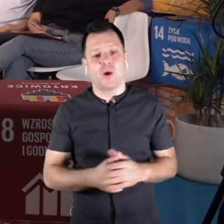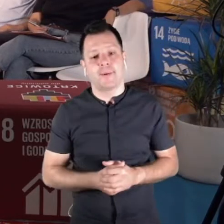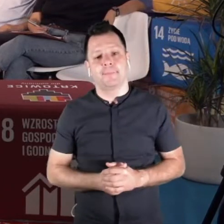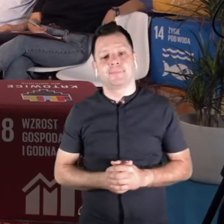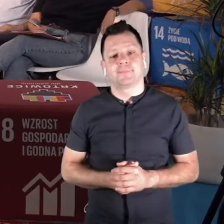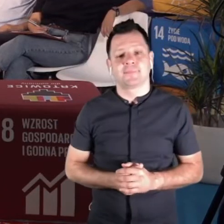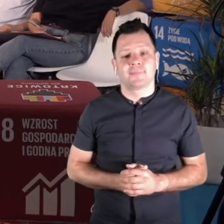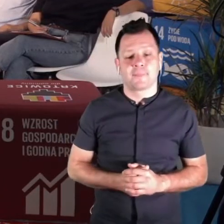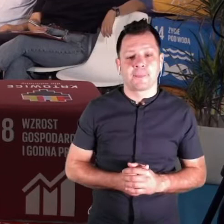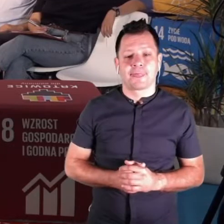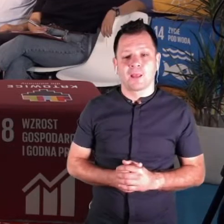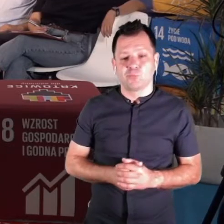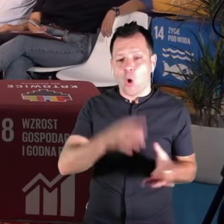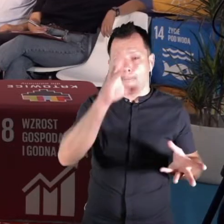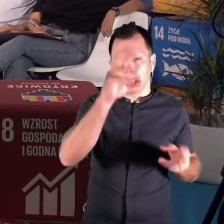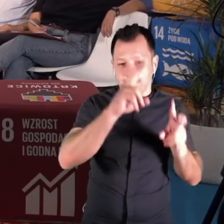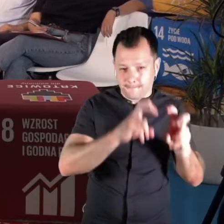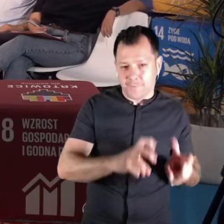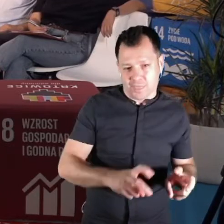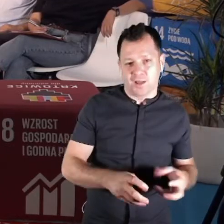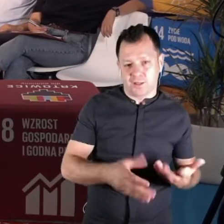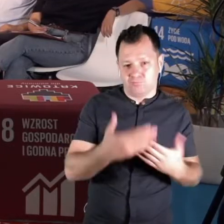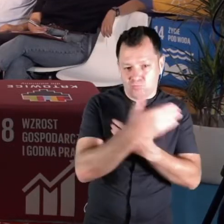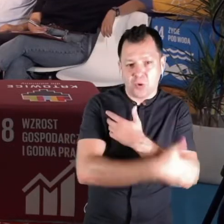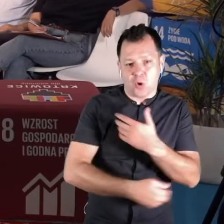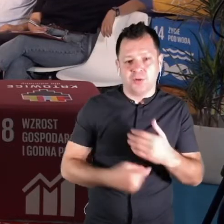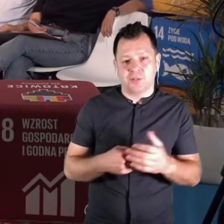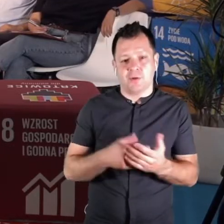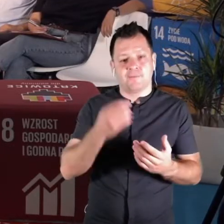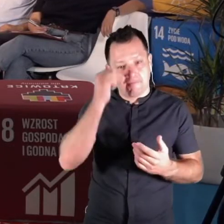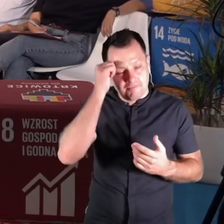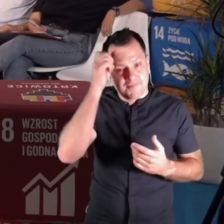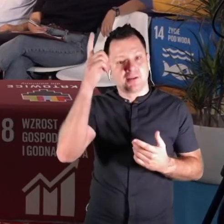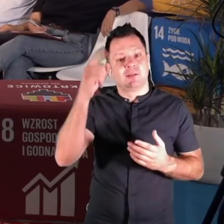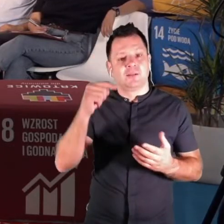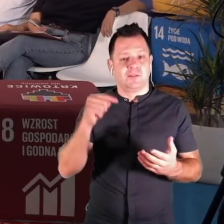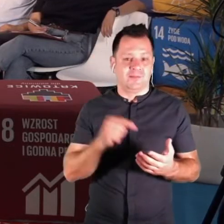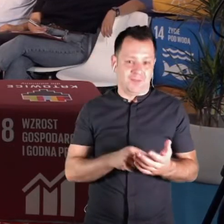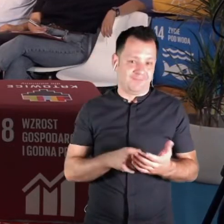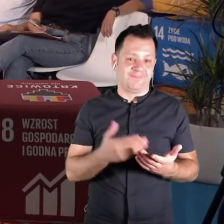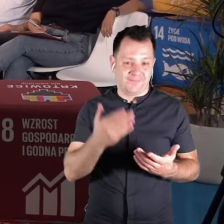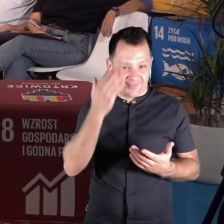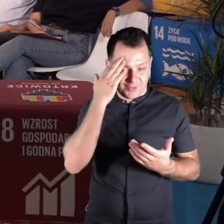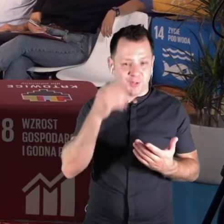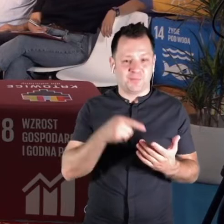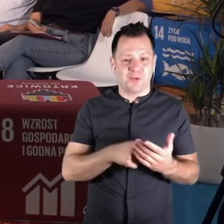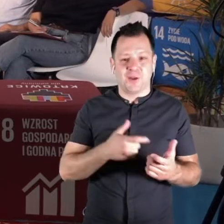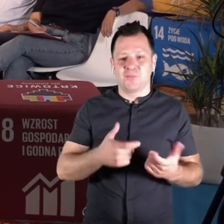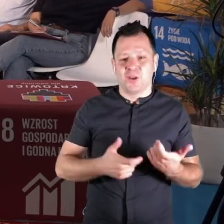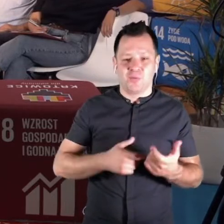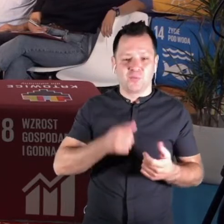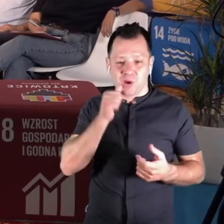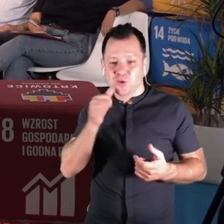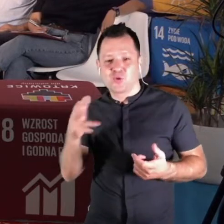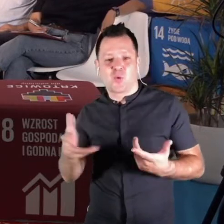lot of knowledge that we can use later on in our everyday work. We have like this new look of what